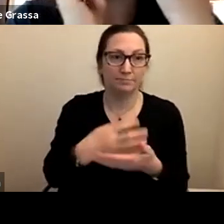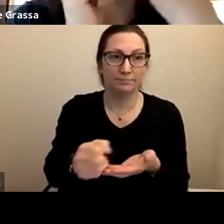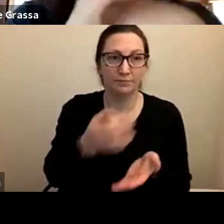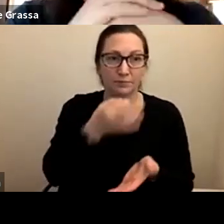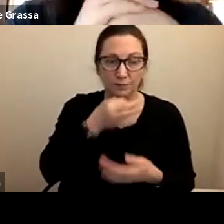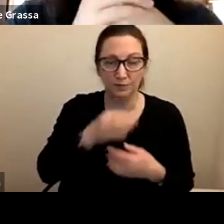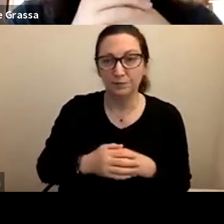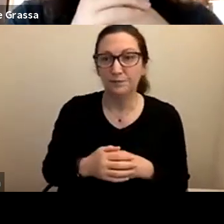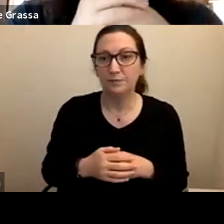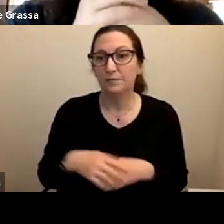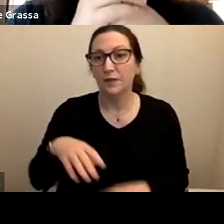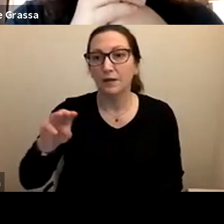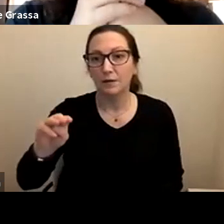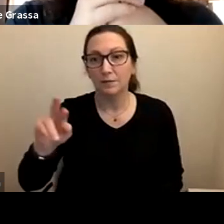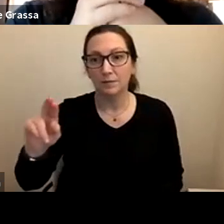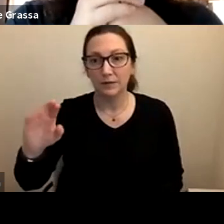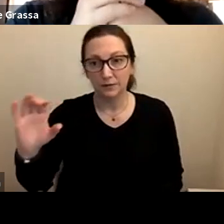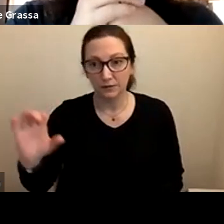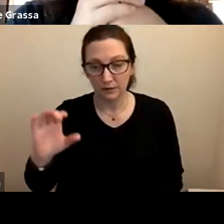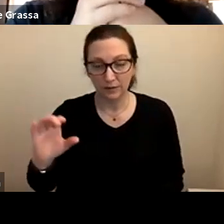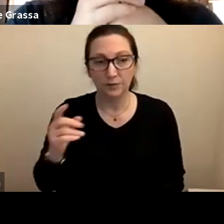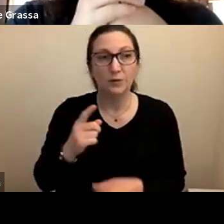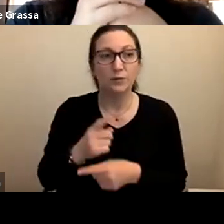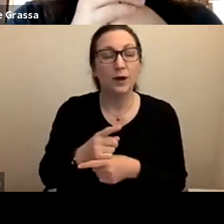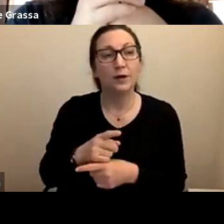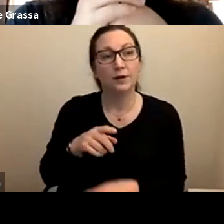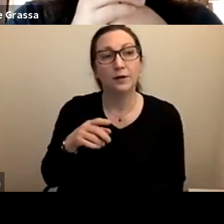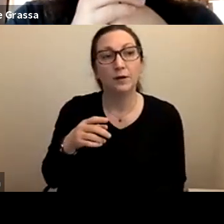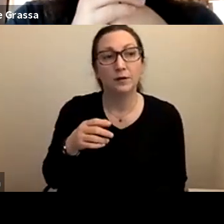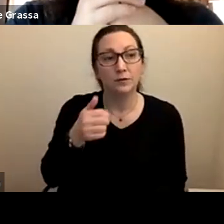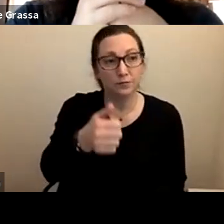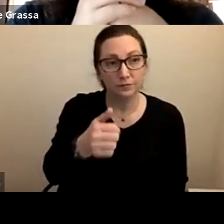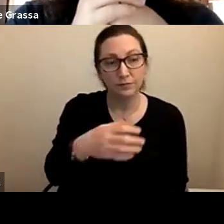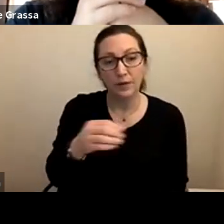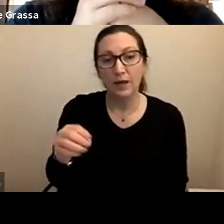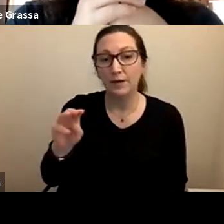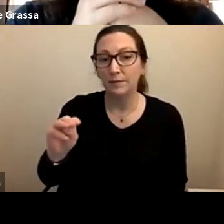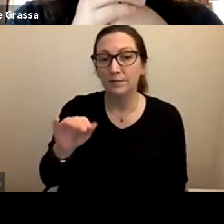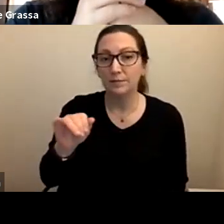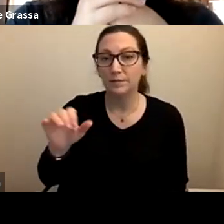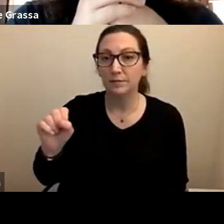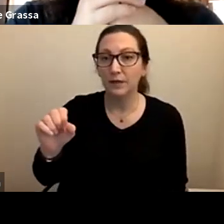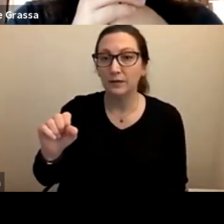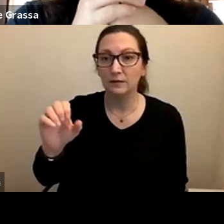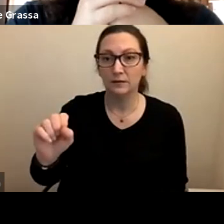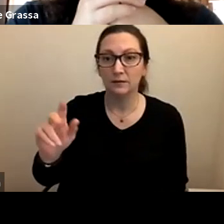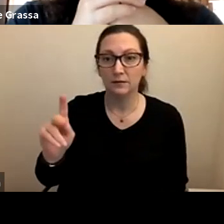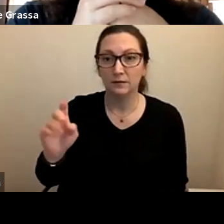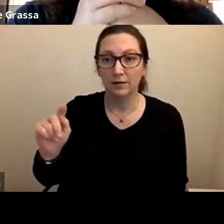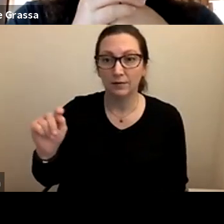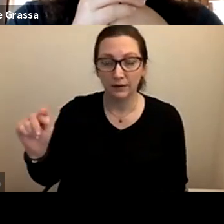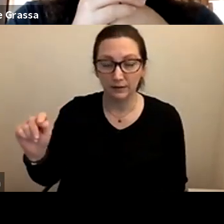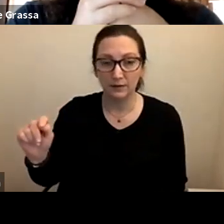I think, well, I thank you for that. I think both you and Ms. Garrett have made it